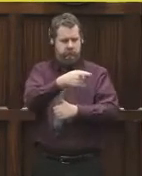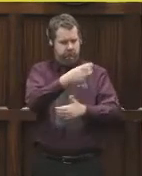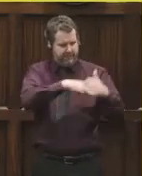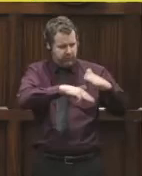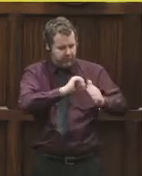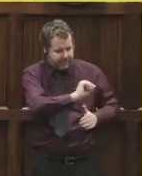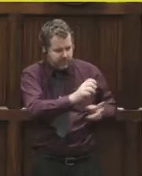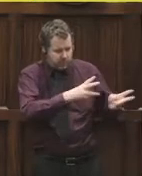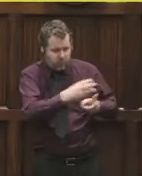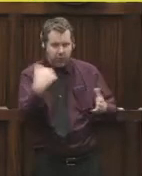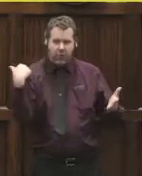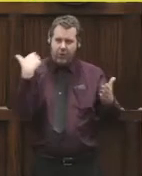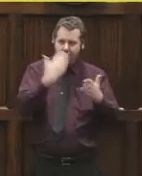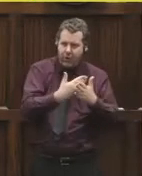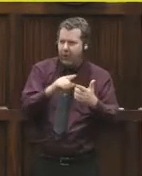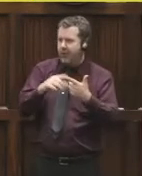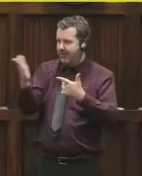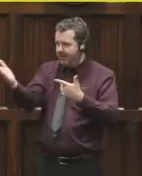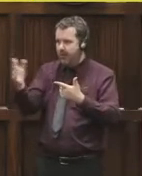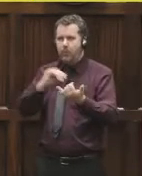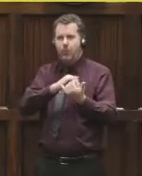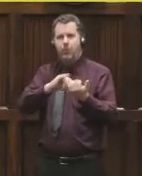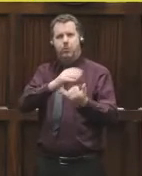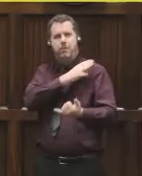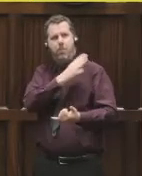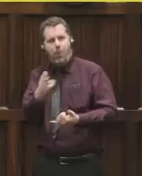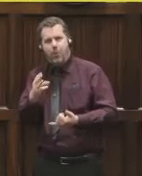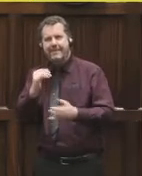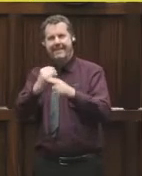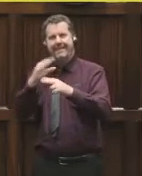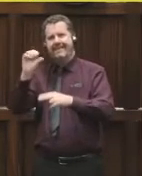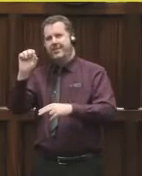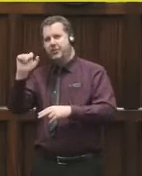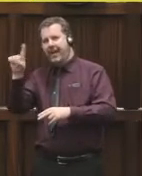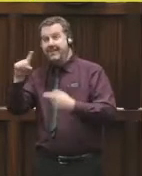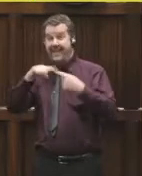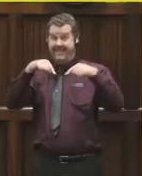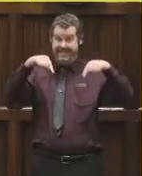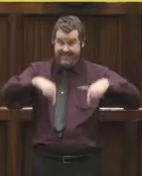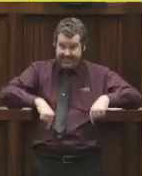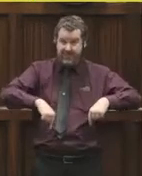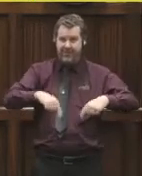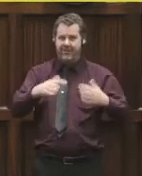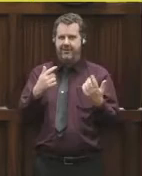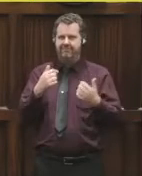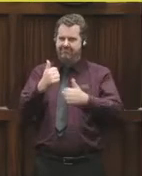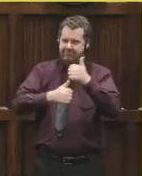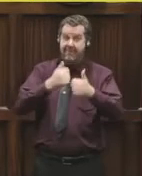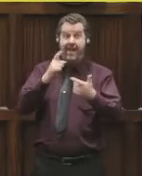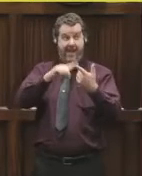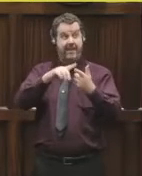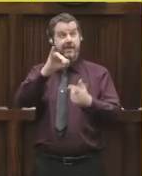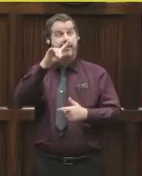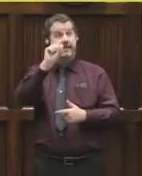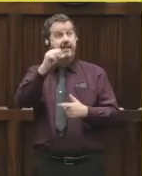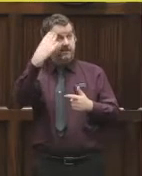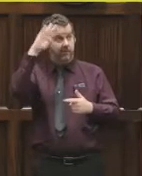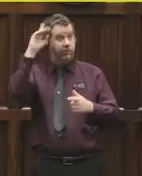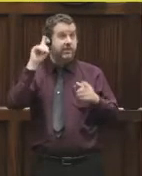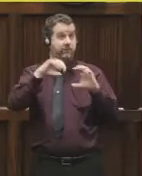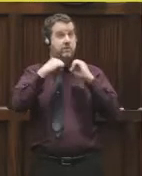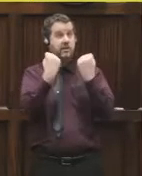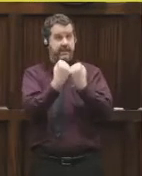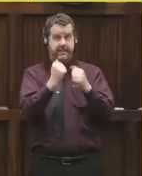the proposers in the Seanad and here of this legislation, and indeed by the Irish Deaf Society and all